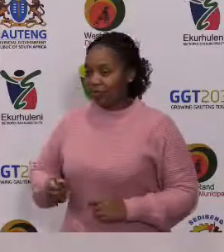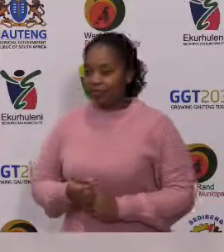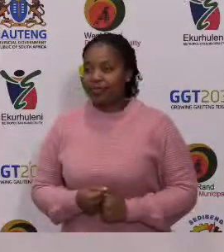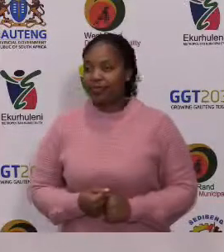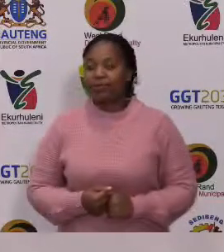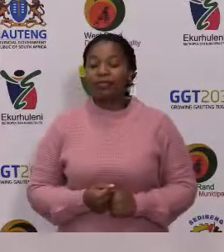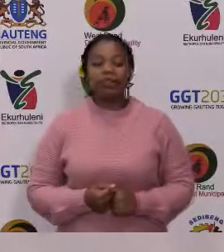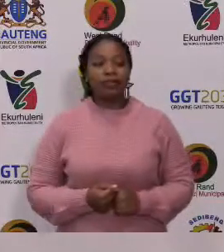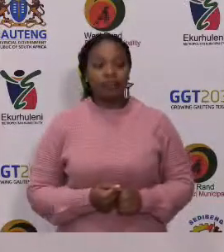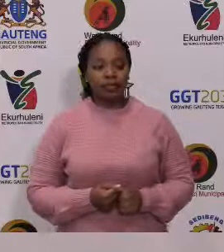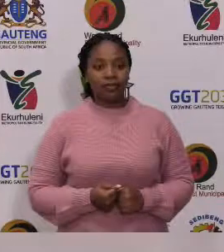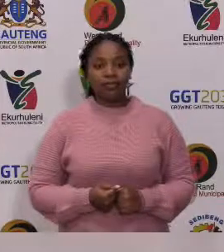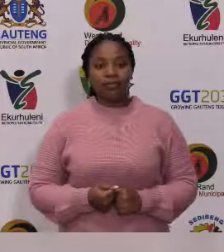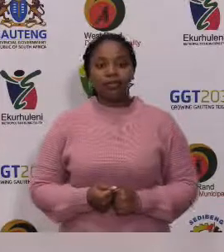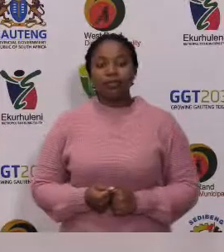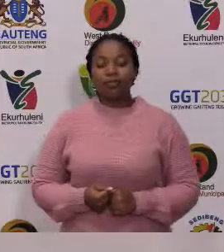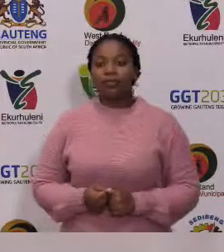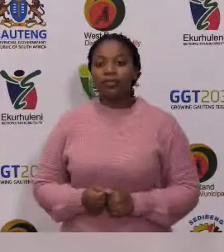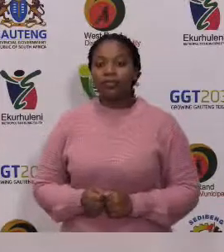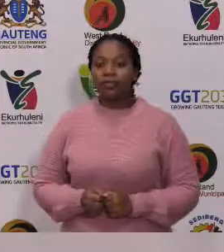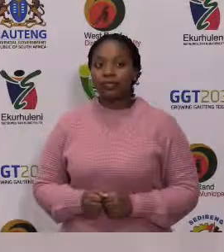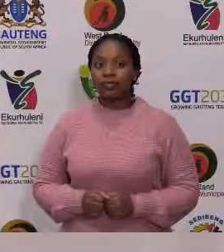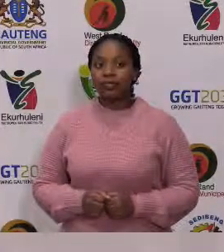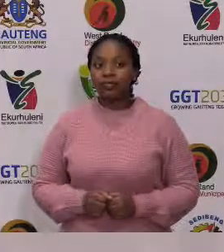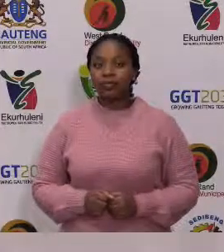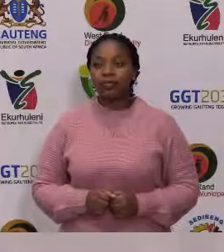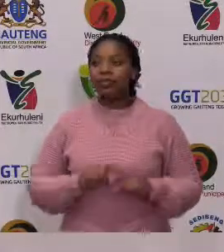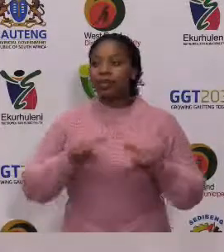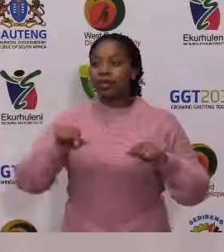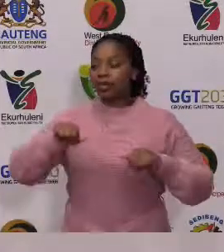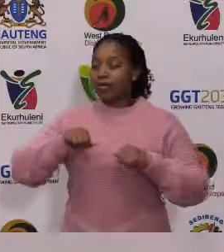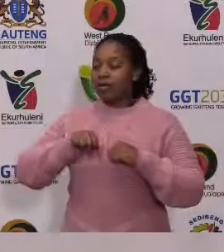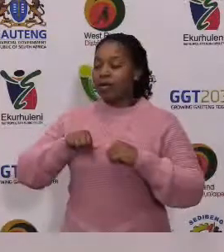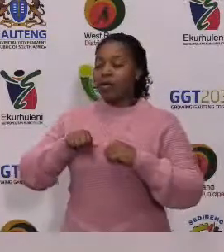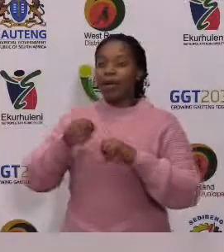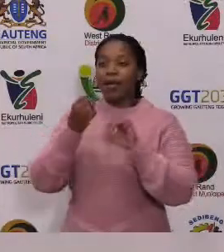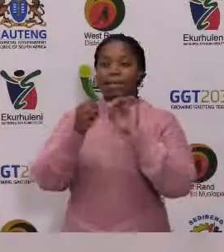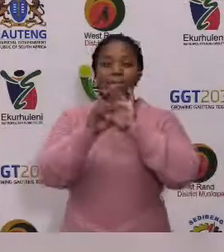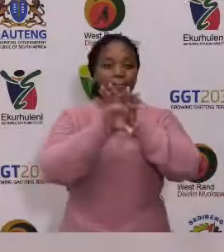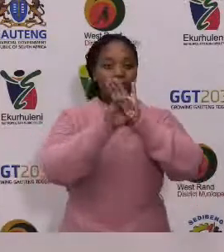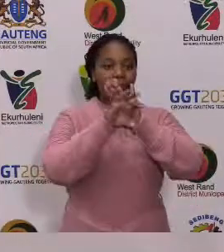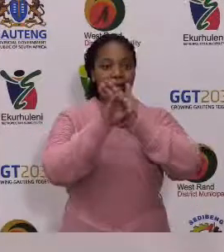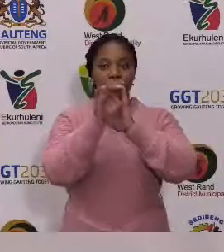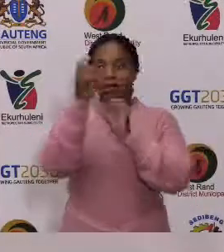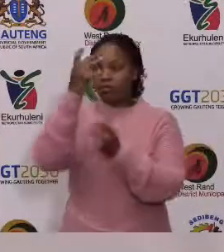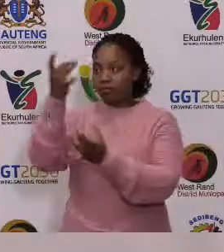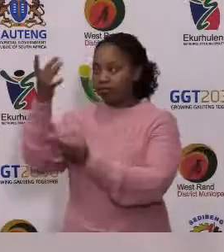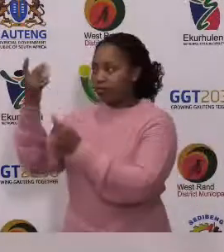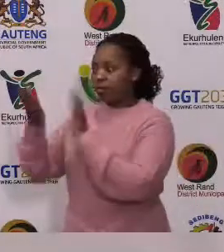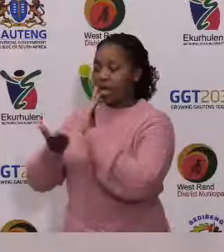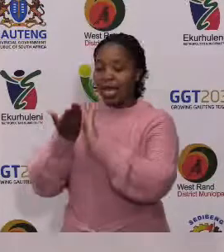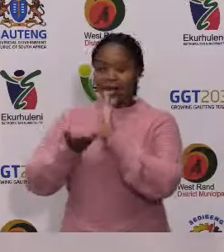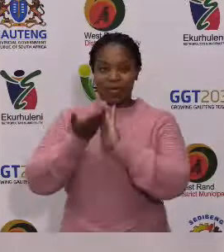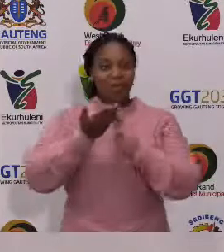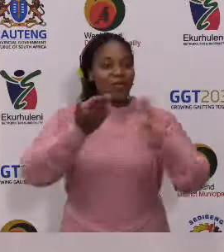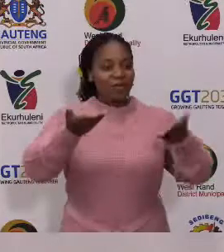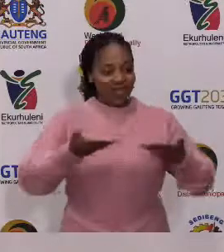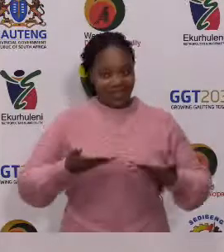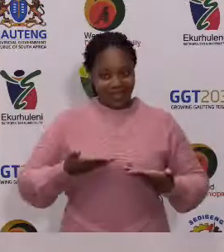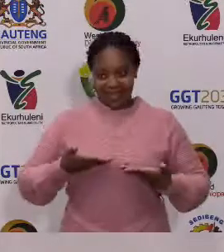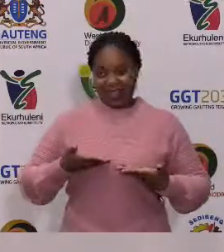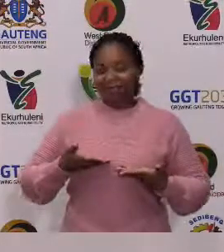Welcome to our media briefing update. I know we haven't had